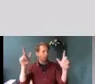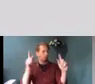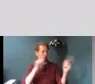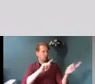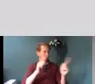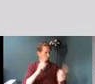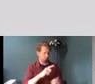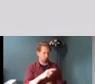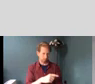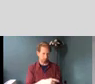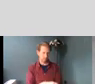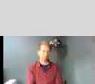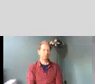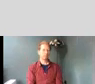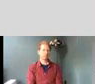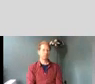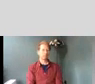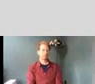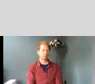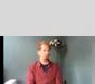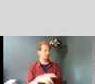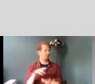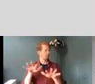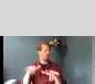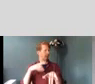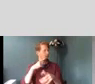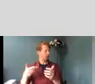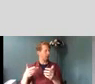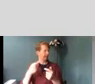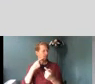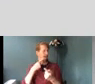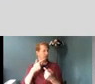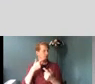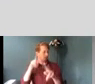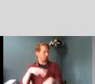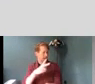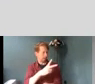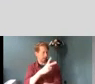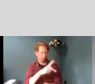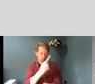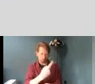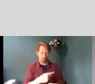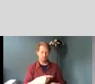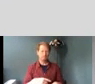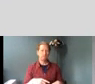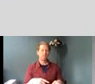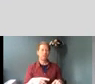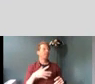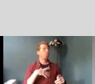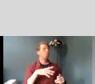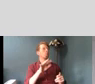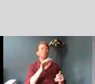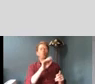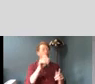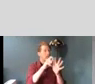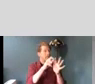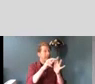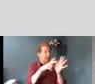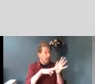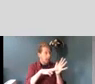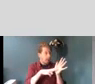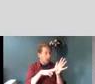through the event. I'll put all this information in the chat as well so we can refer to it. If you want to pin a video to focus on a